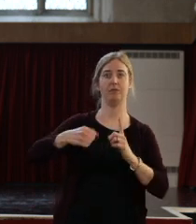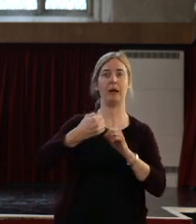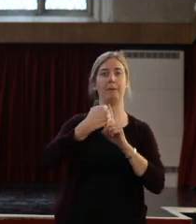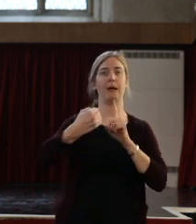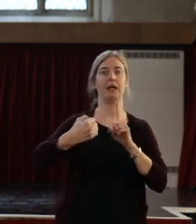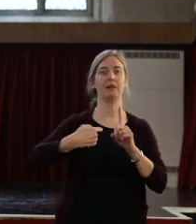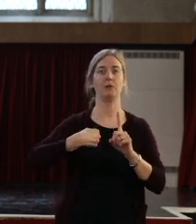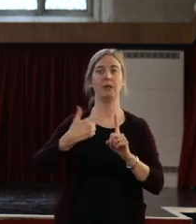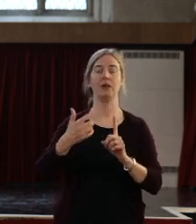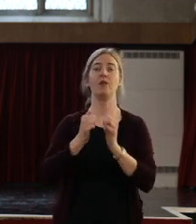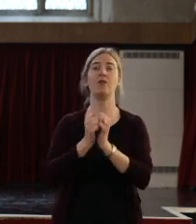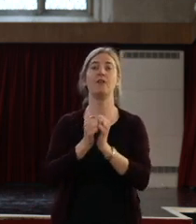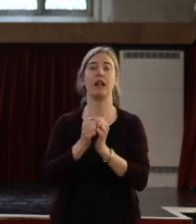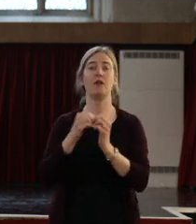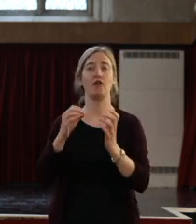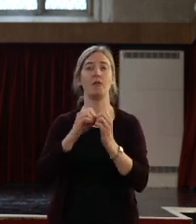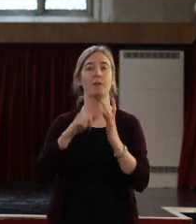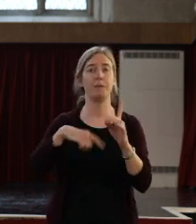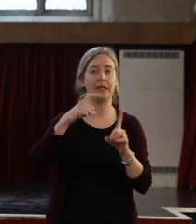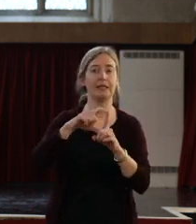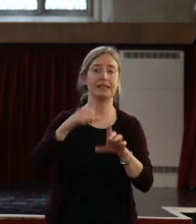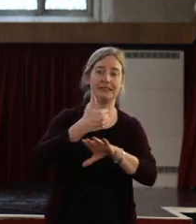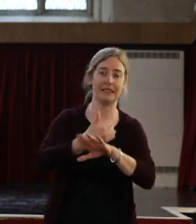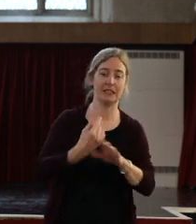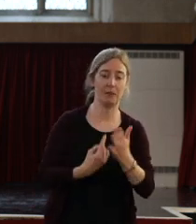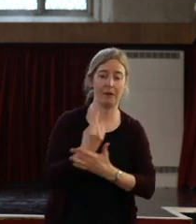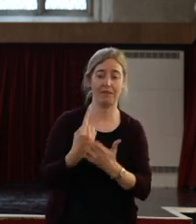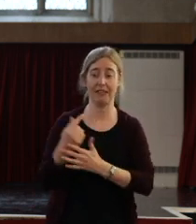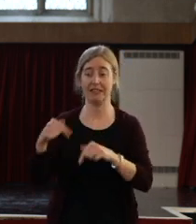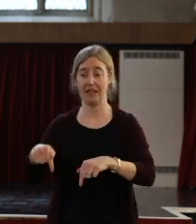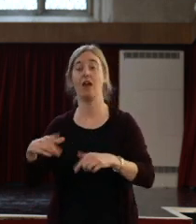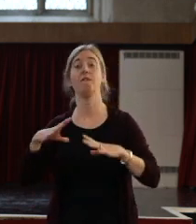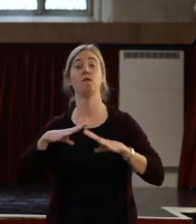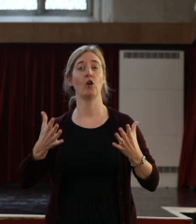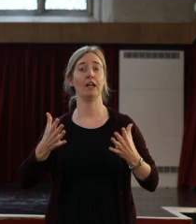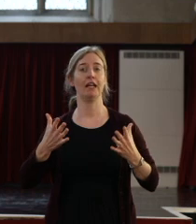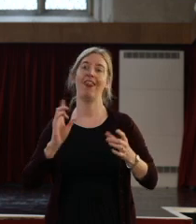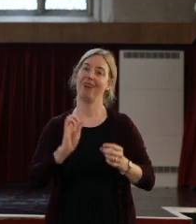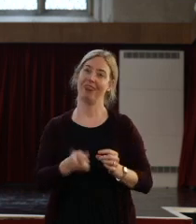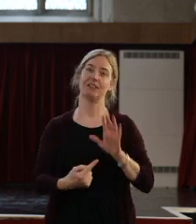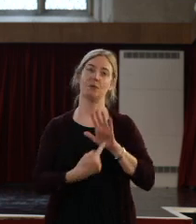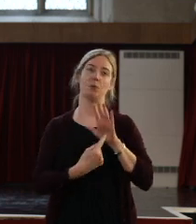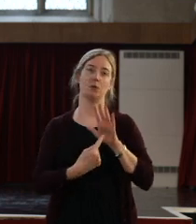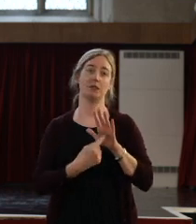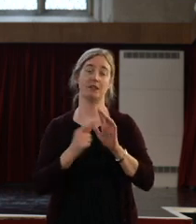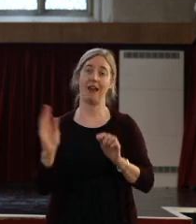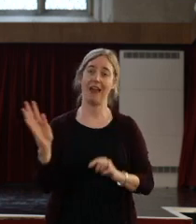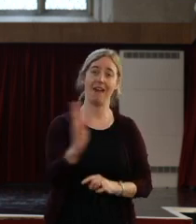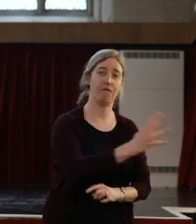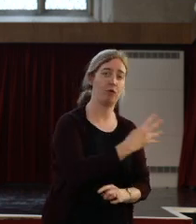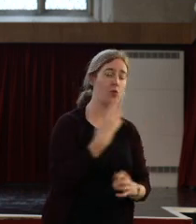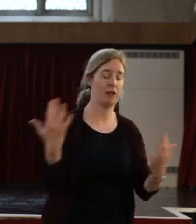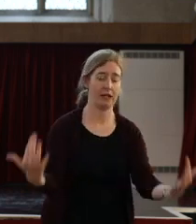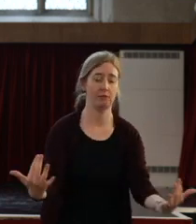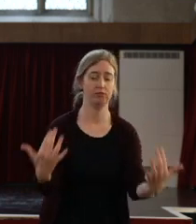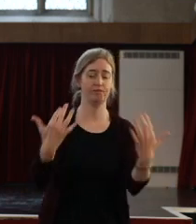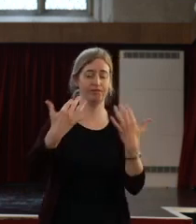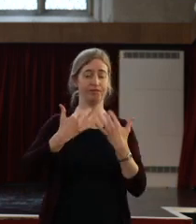bid putting on these sorts of activities in a city that are free. So it allows anyone of any